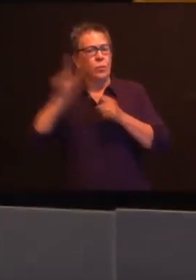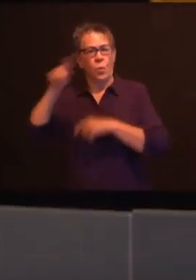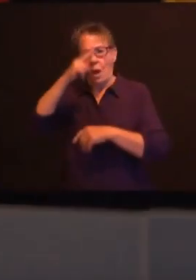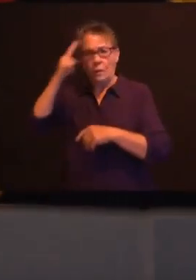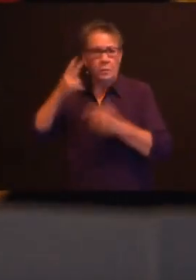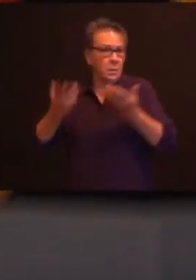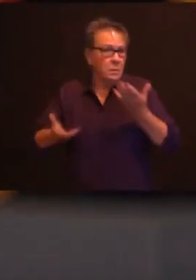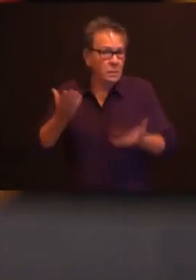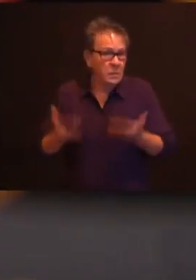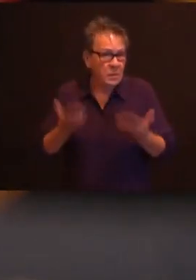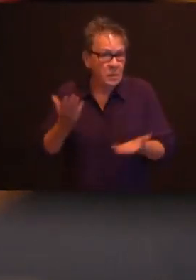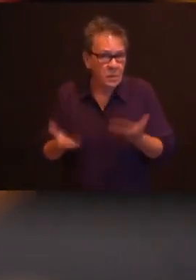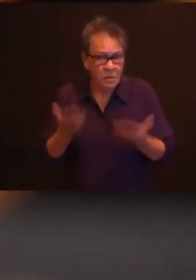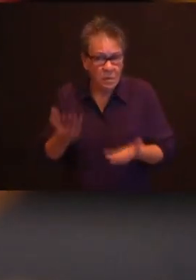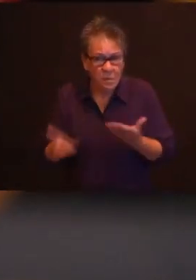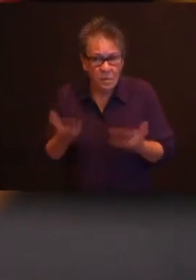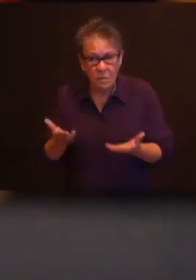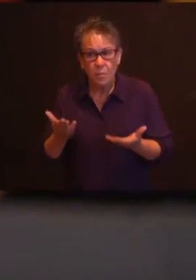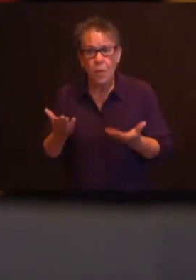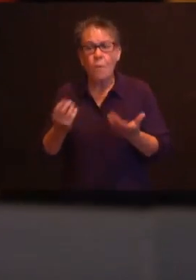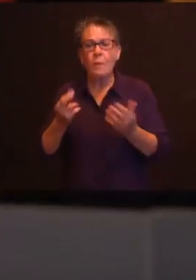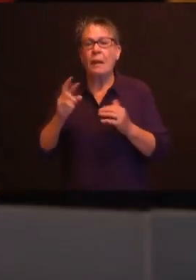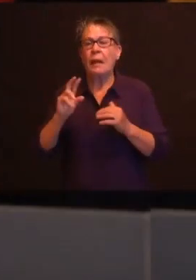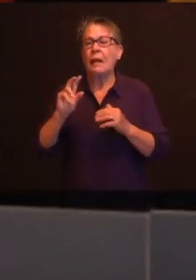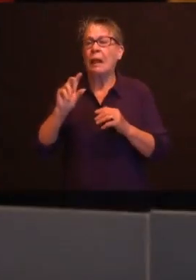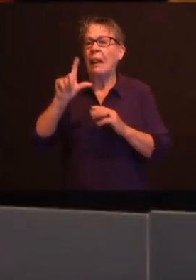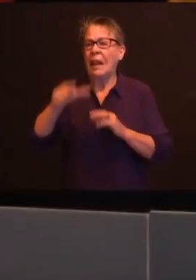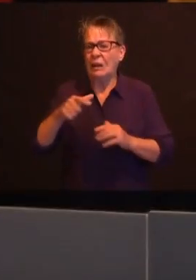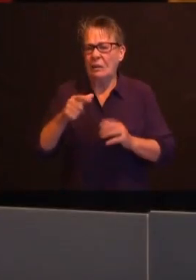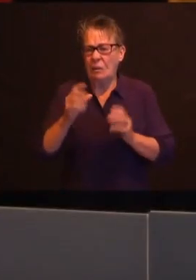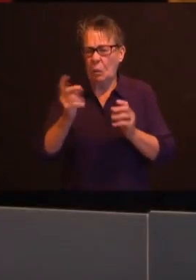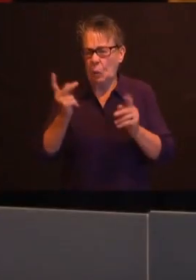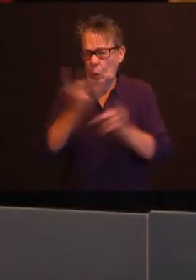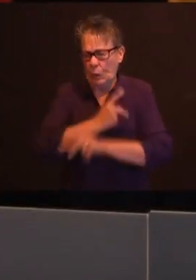Again, we don't go crazy necessarily on the day-to-day numbers,